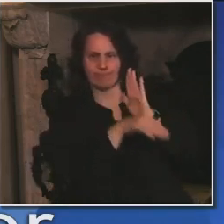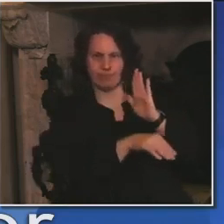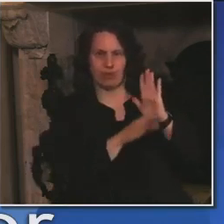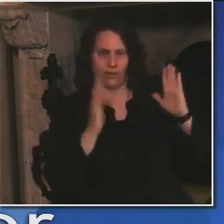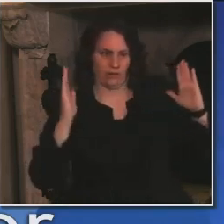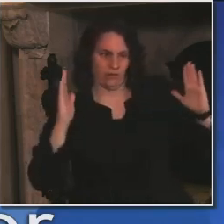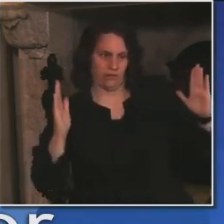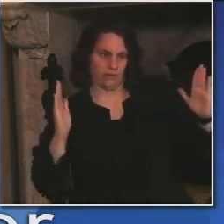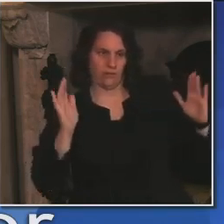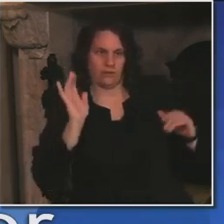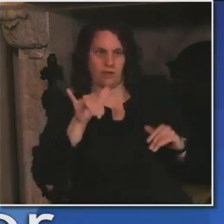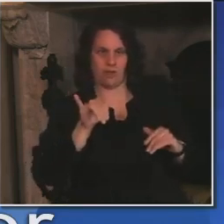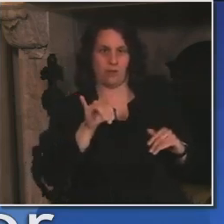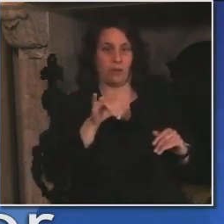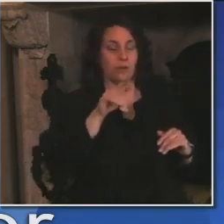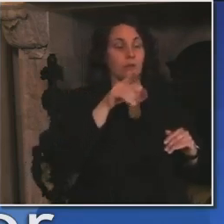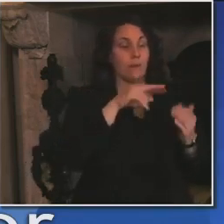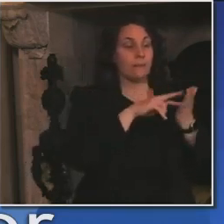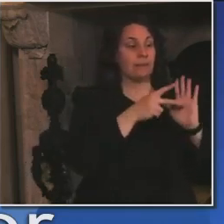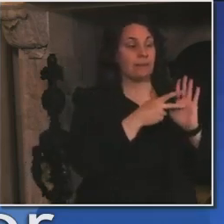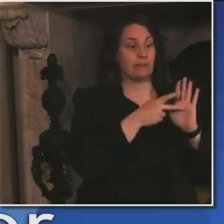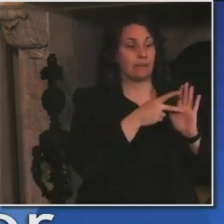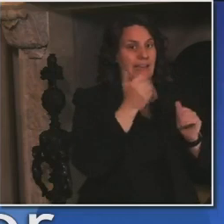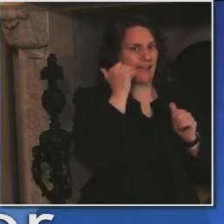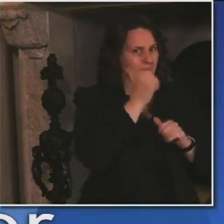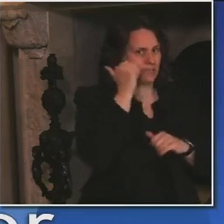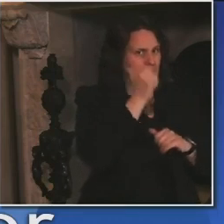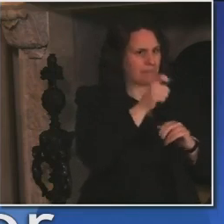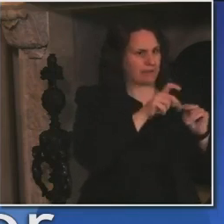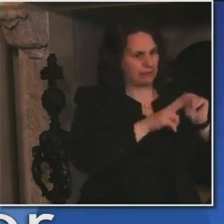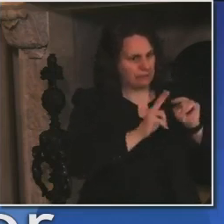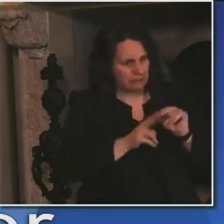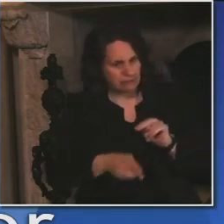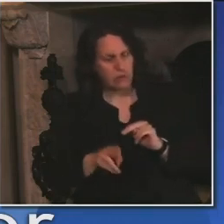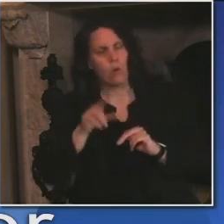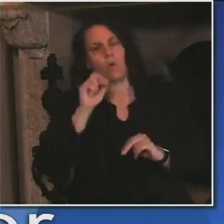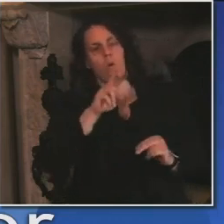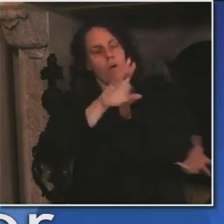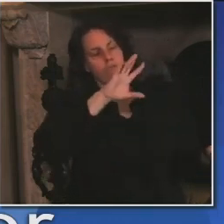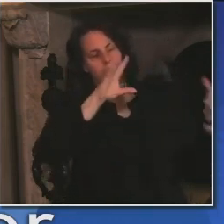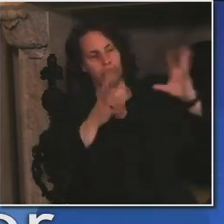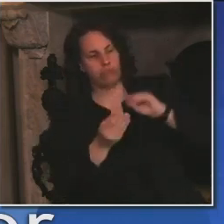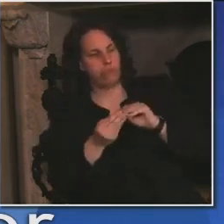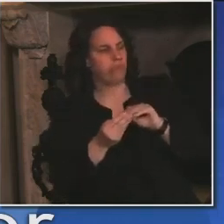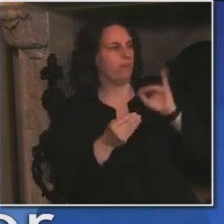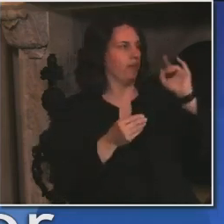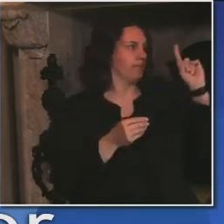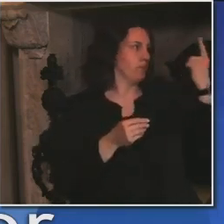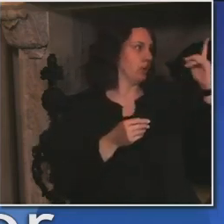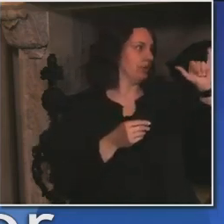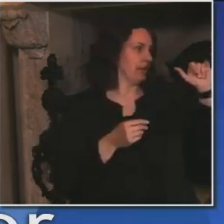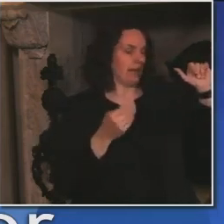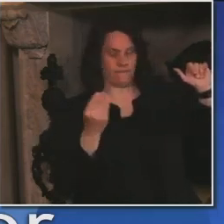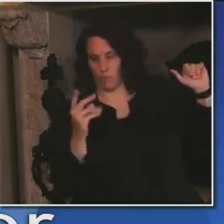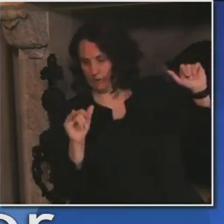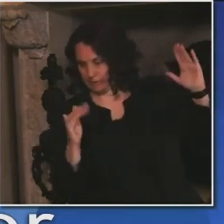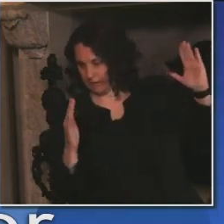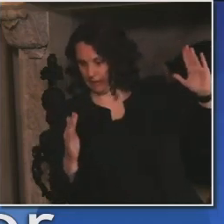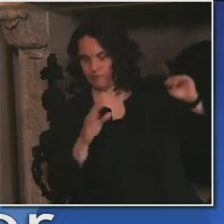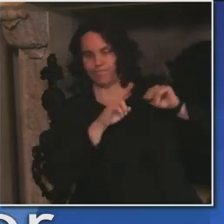reduction over that entire period? In other words, it can sort of go up and down during those days if its general direction is